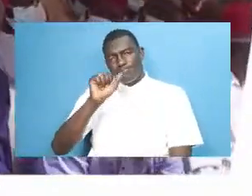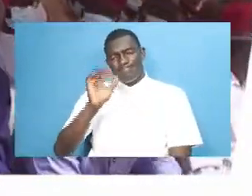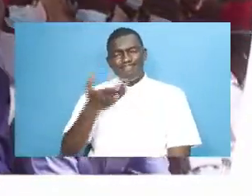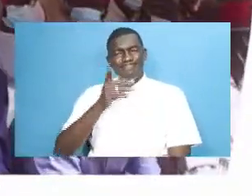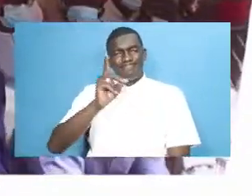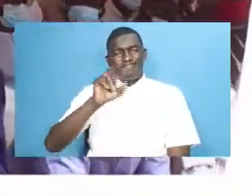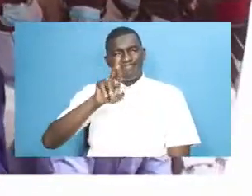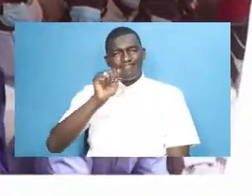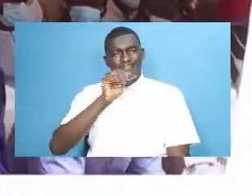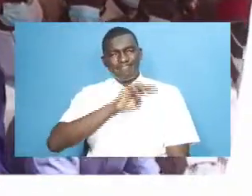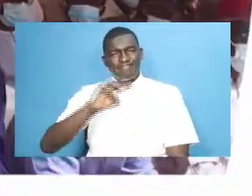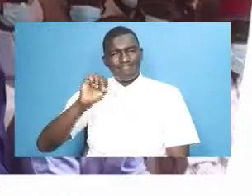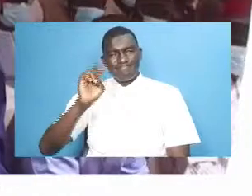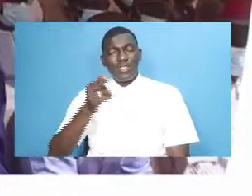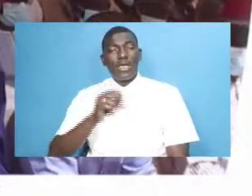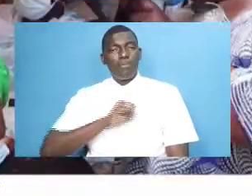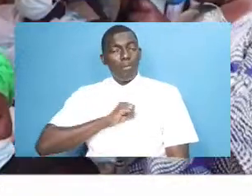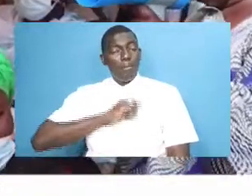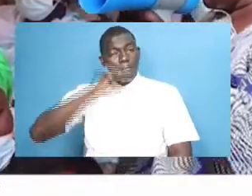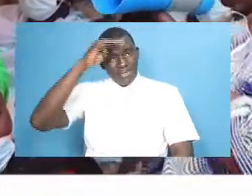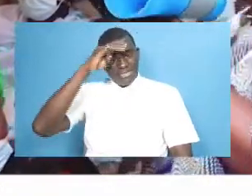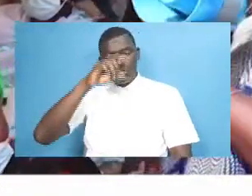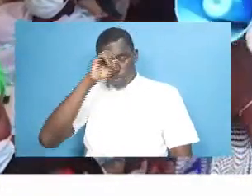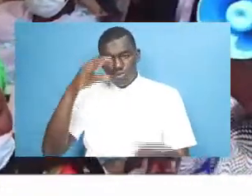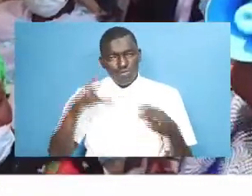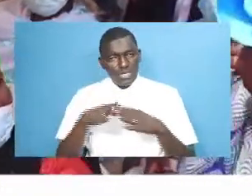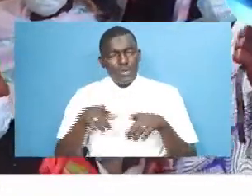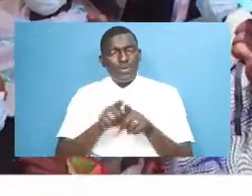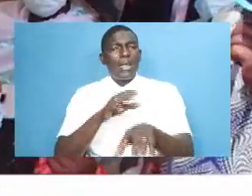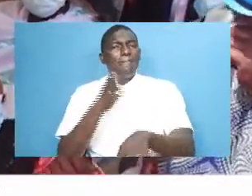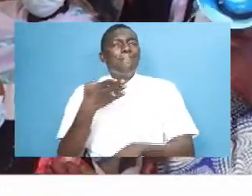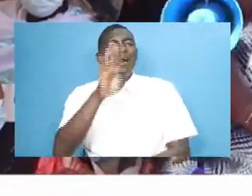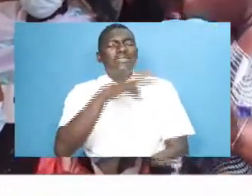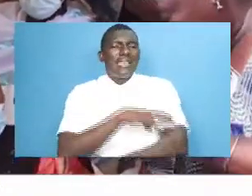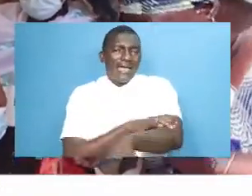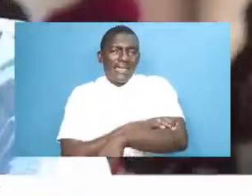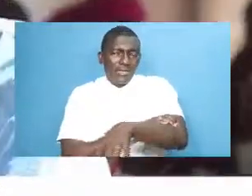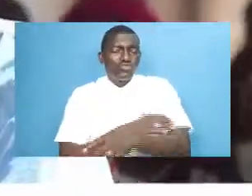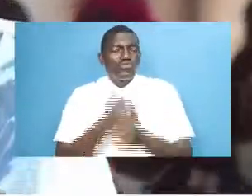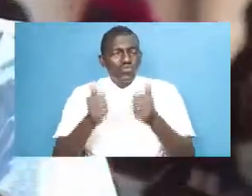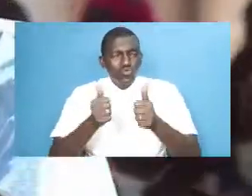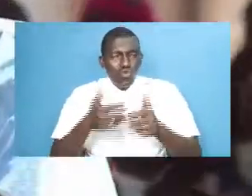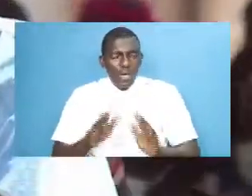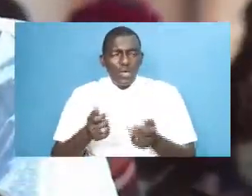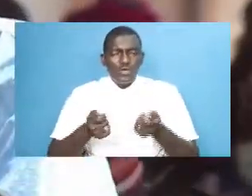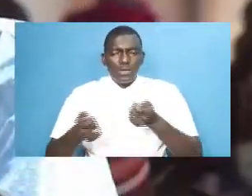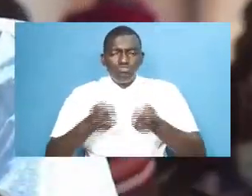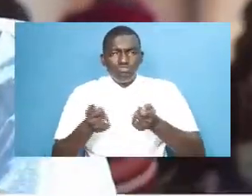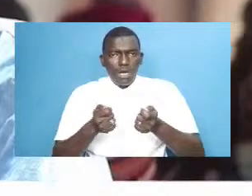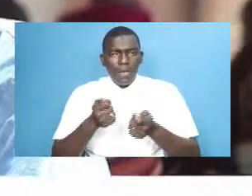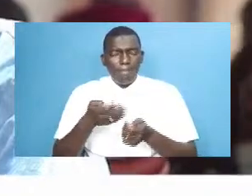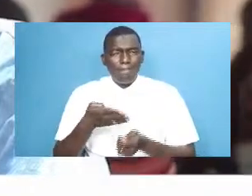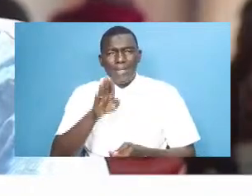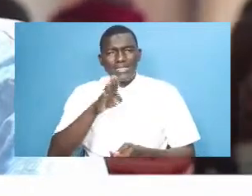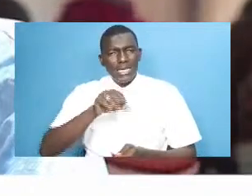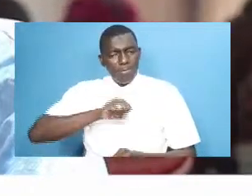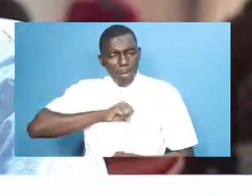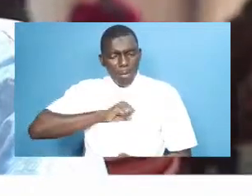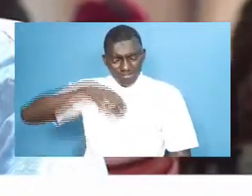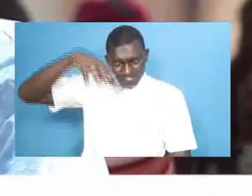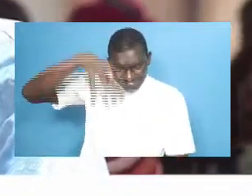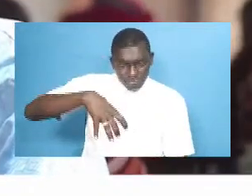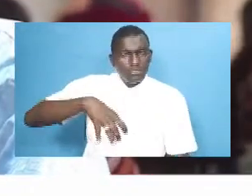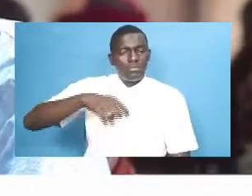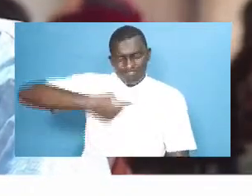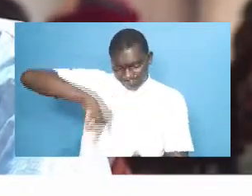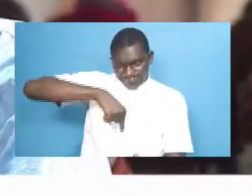work with Basse Area Council to put in place proper mechanisms to manage the market. To put in place functional